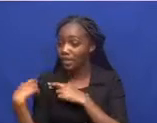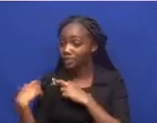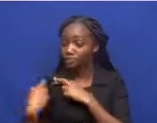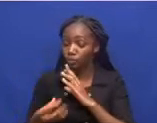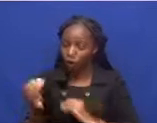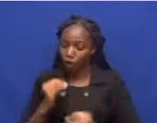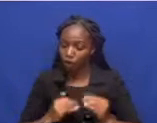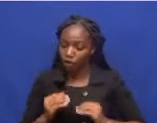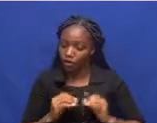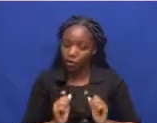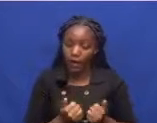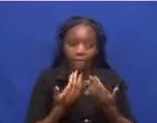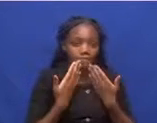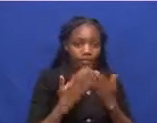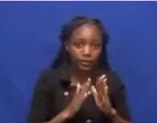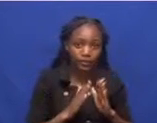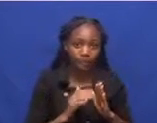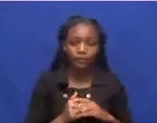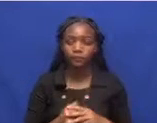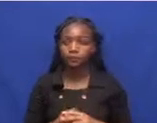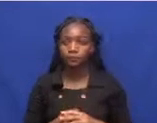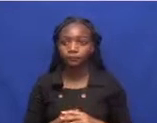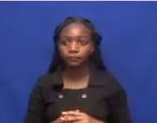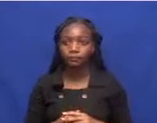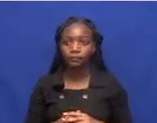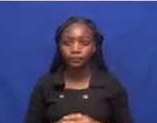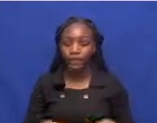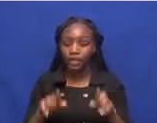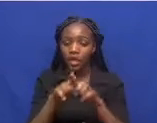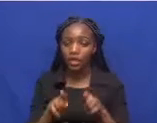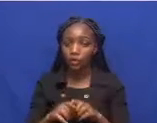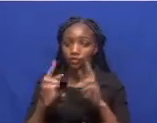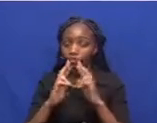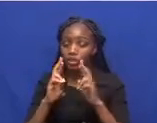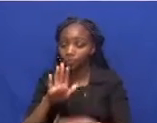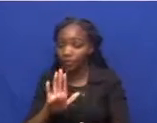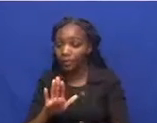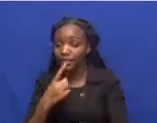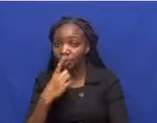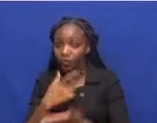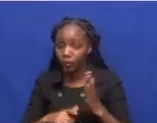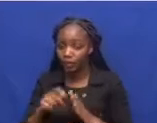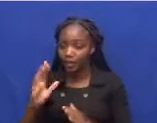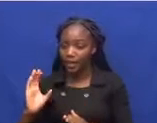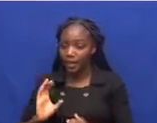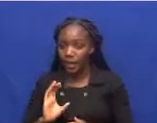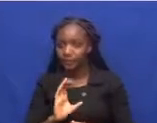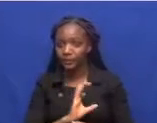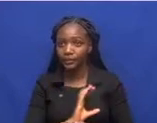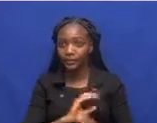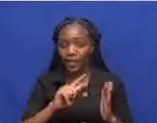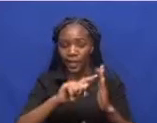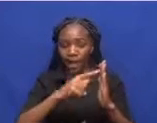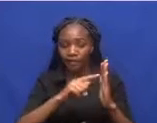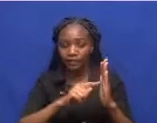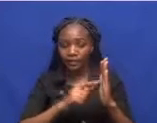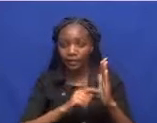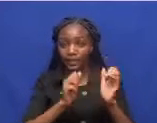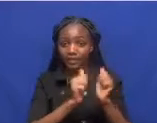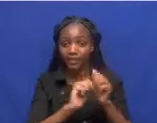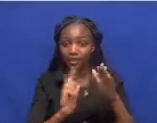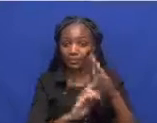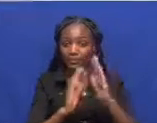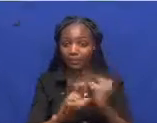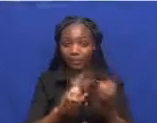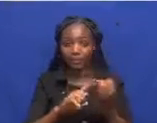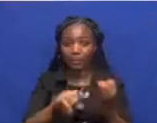costed Kenyans billions of money. In its report, the committee has named the 10 cabinet secretaries. James